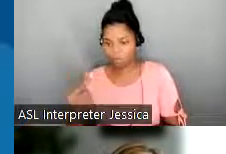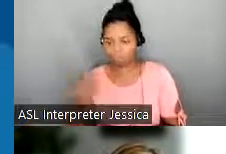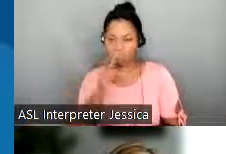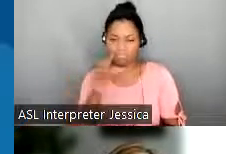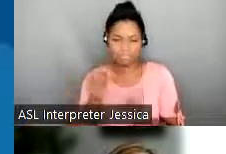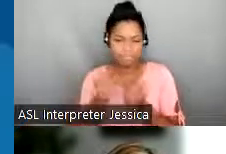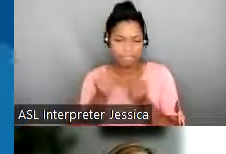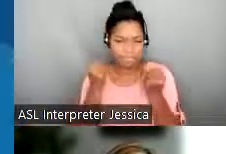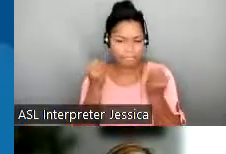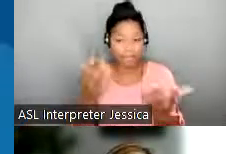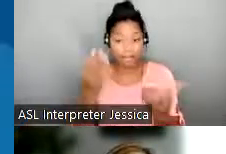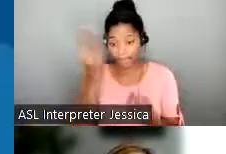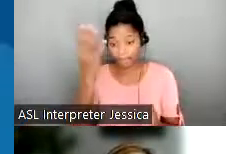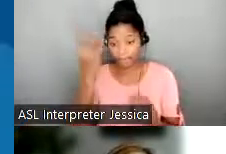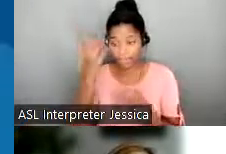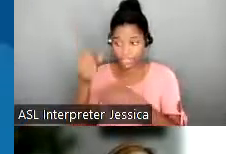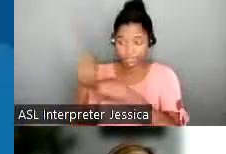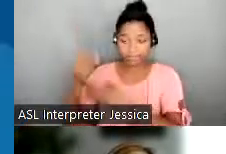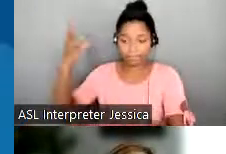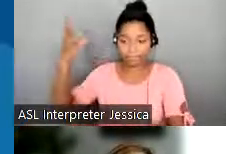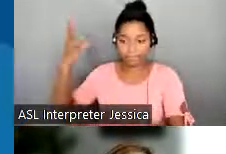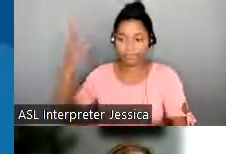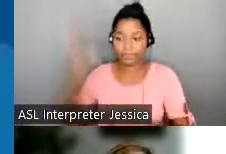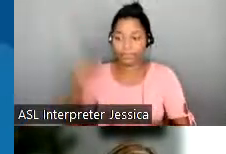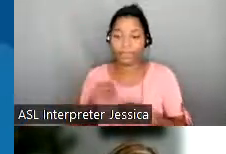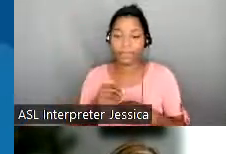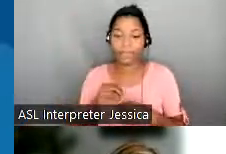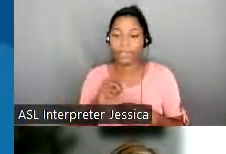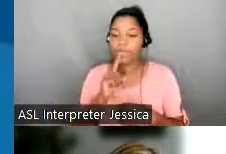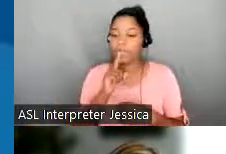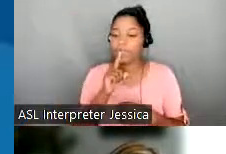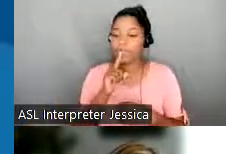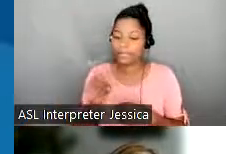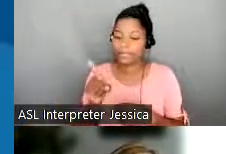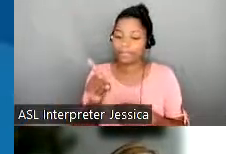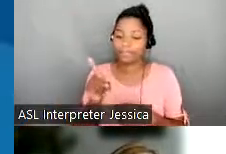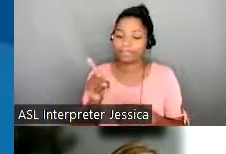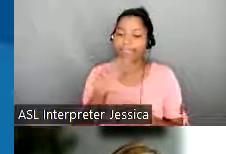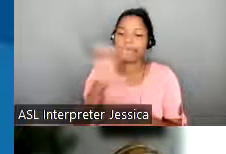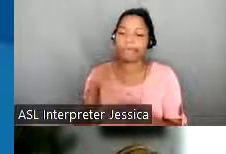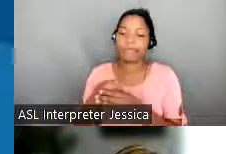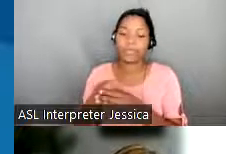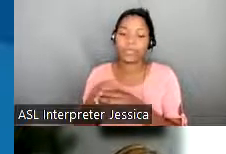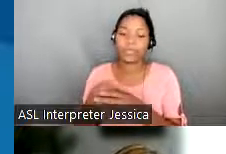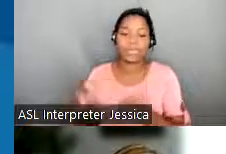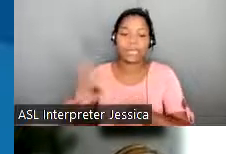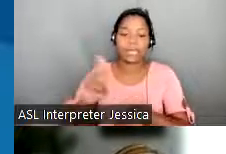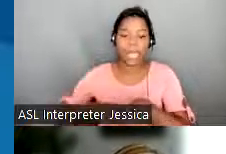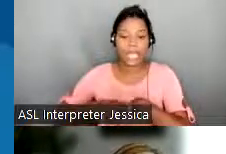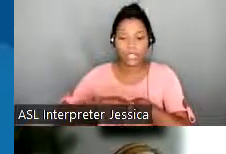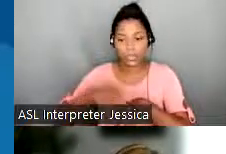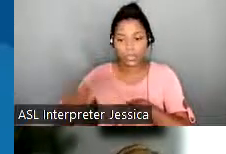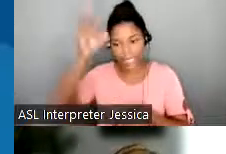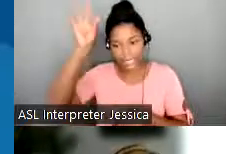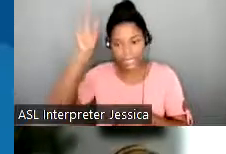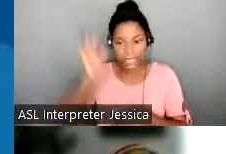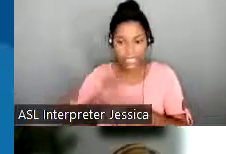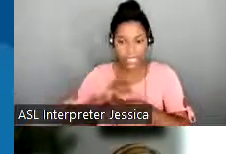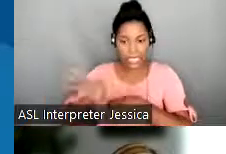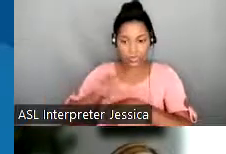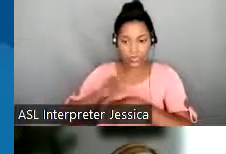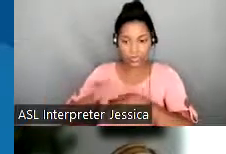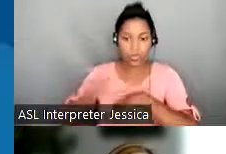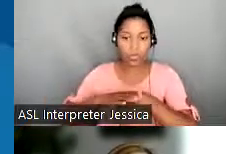to Connect is guided by an advisory committee that includes the National Indian Council on Aging, the National Council on